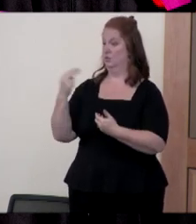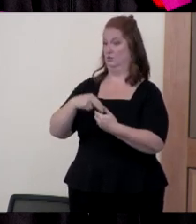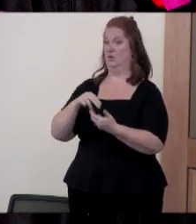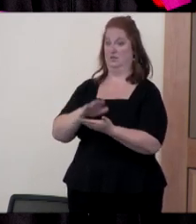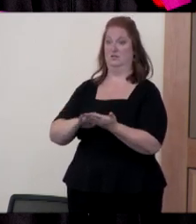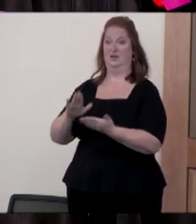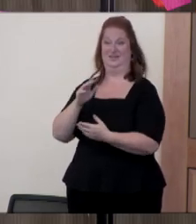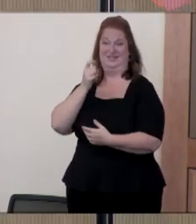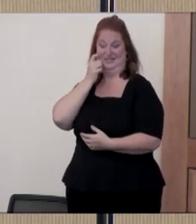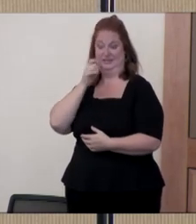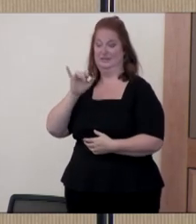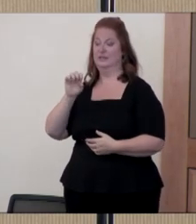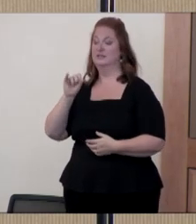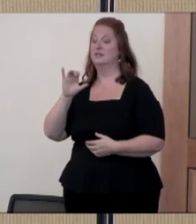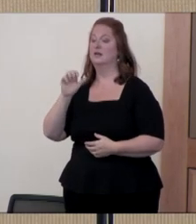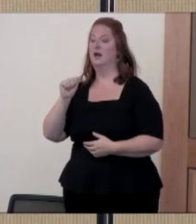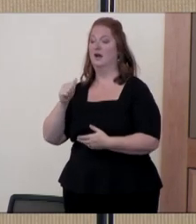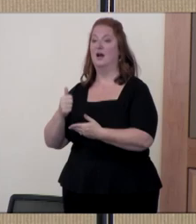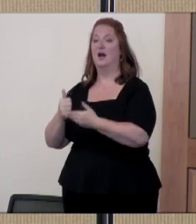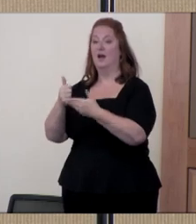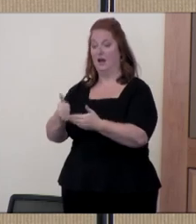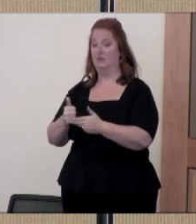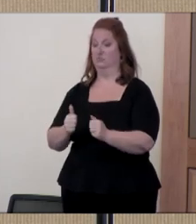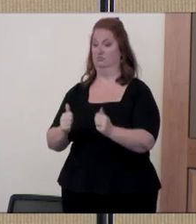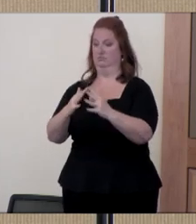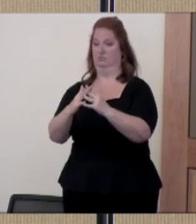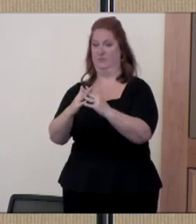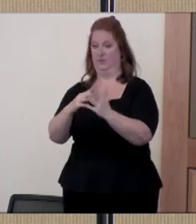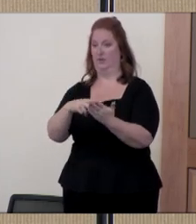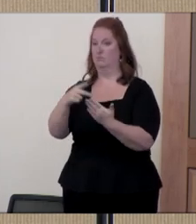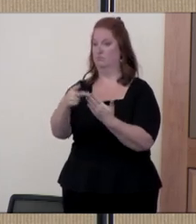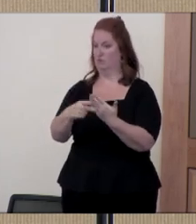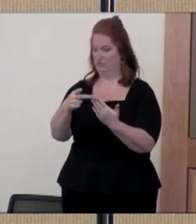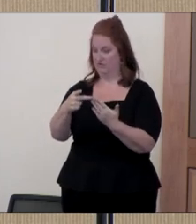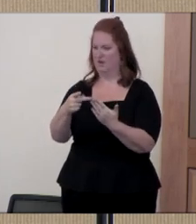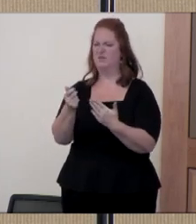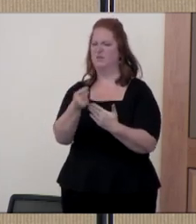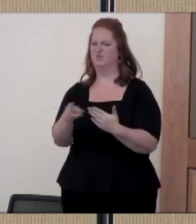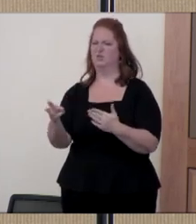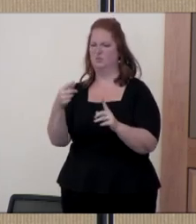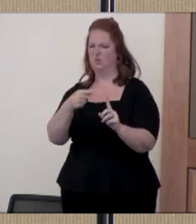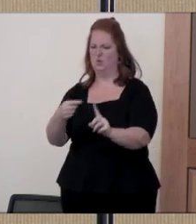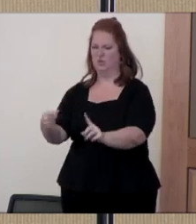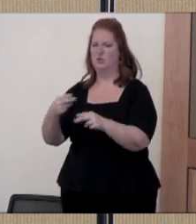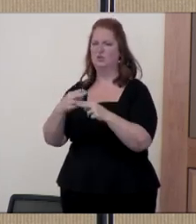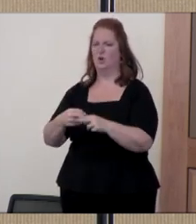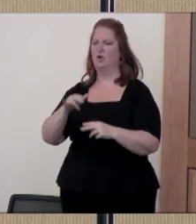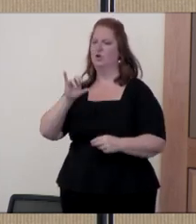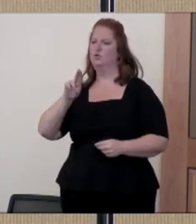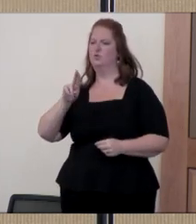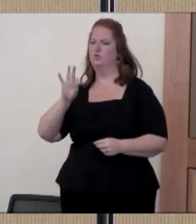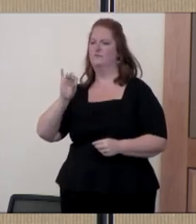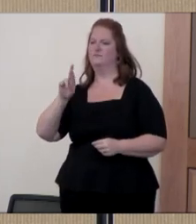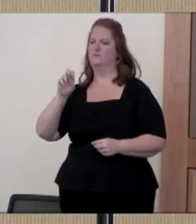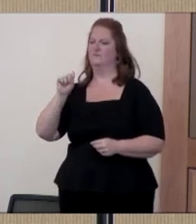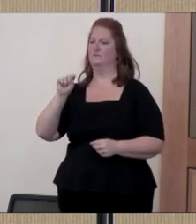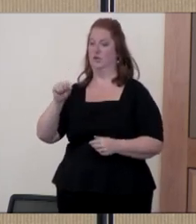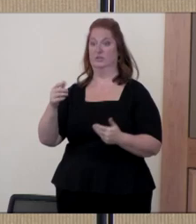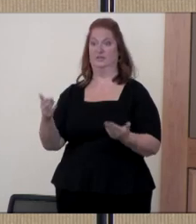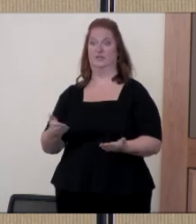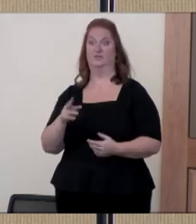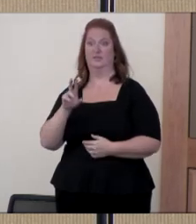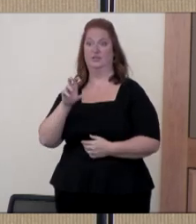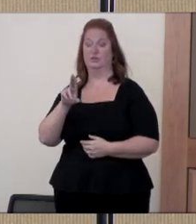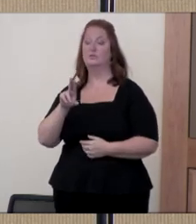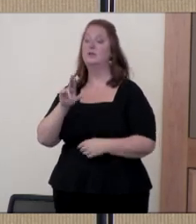herself, Jessica helped launch a network of programs and initiatives that she calls You First at VCU. It's